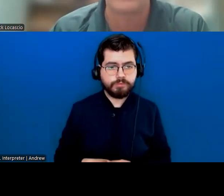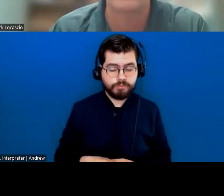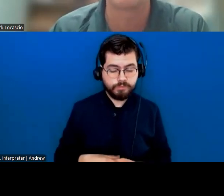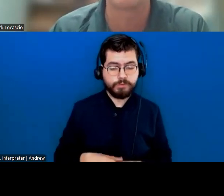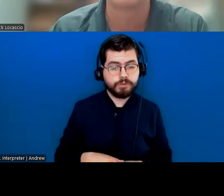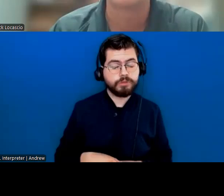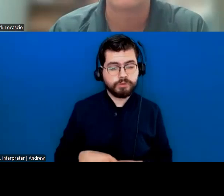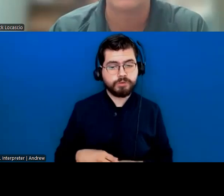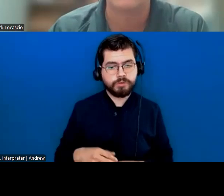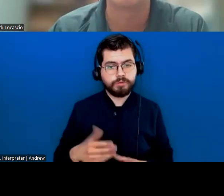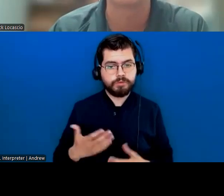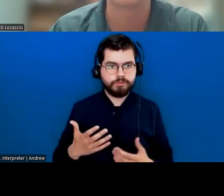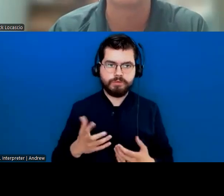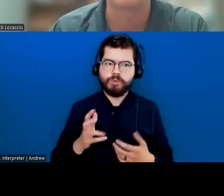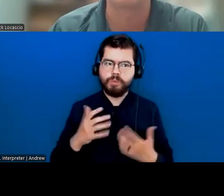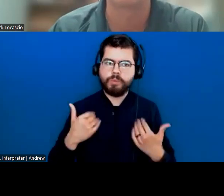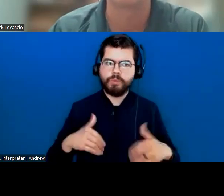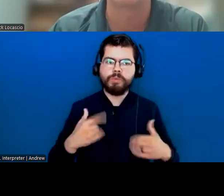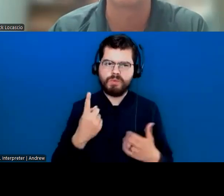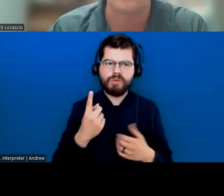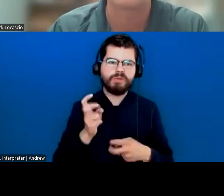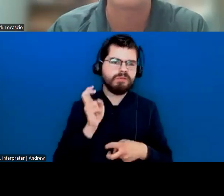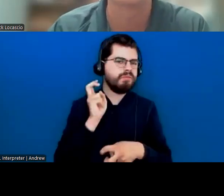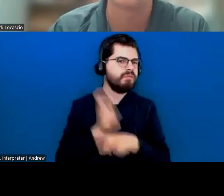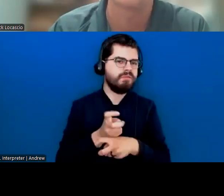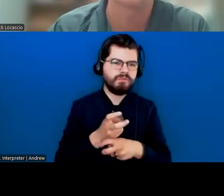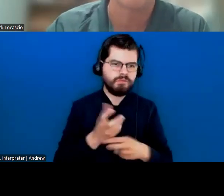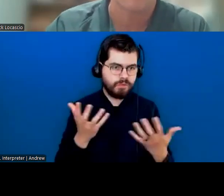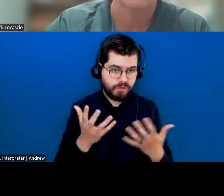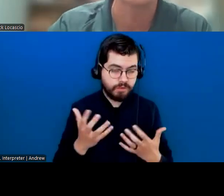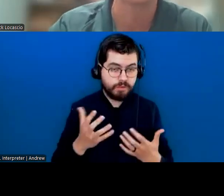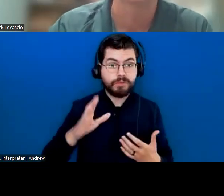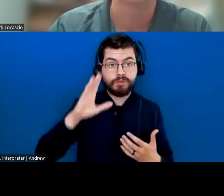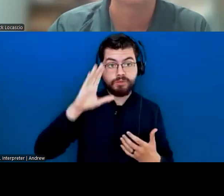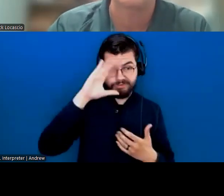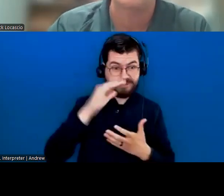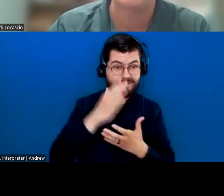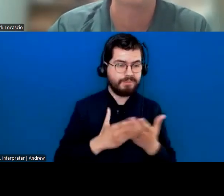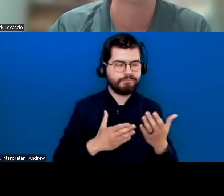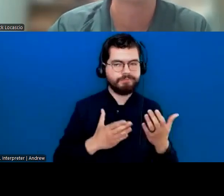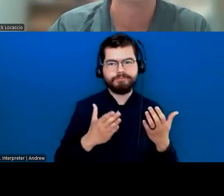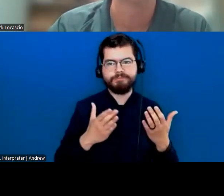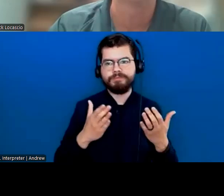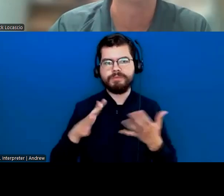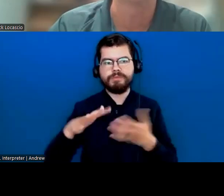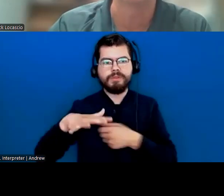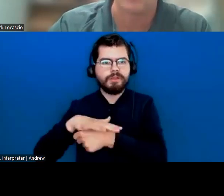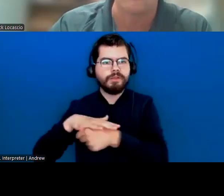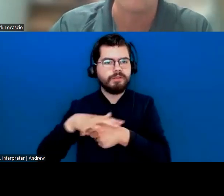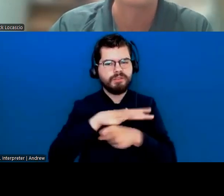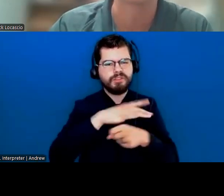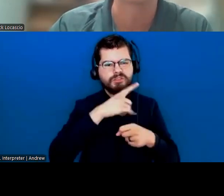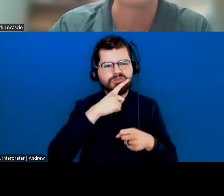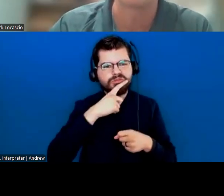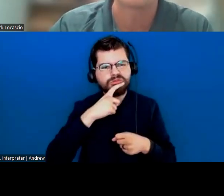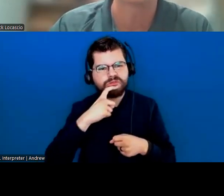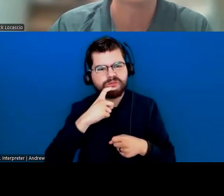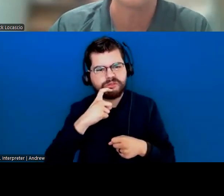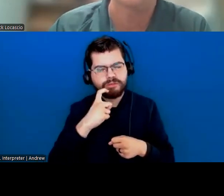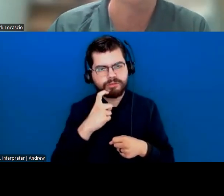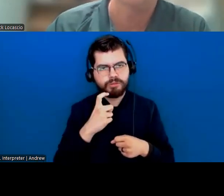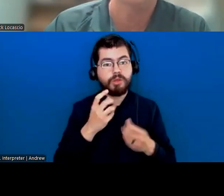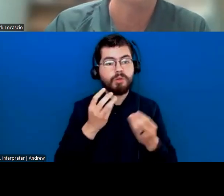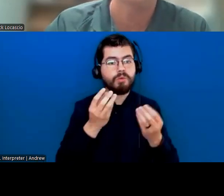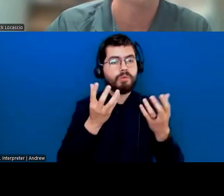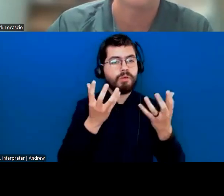know I have wetlands turning to marsh, and I have low wetlands